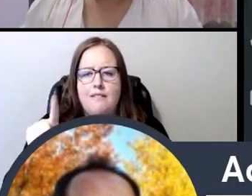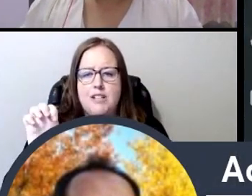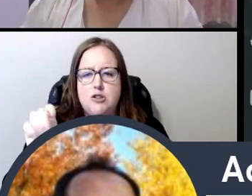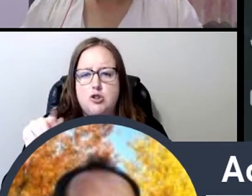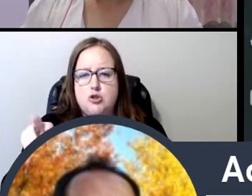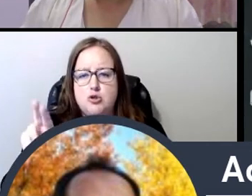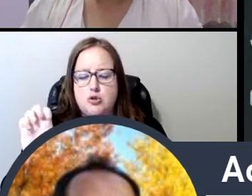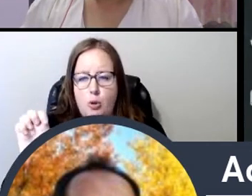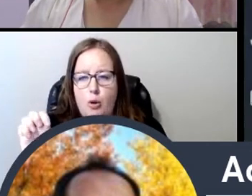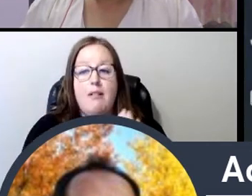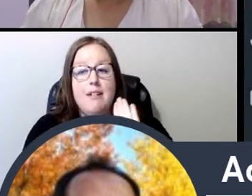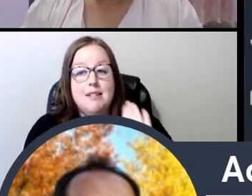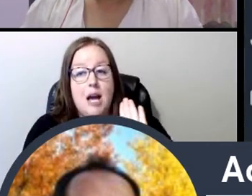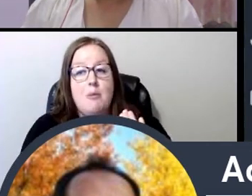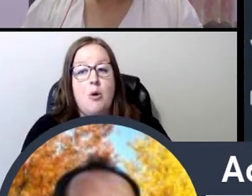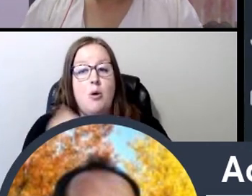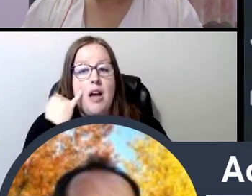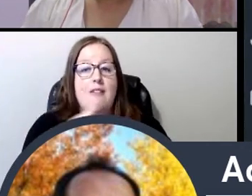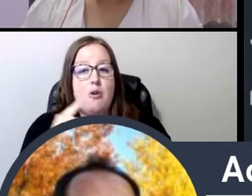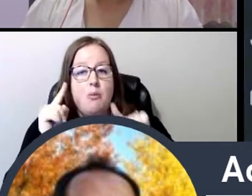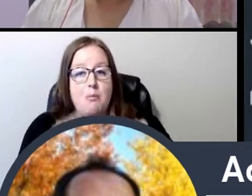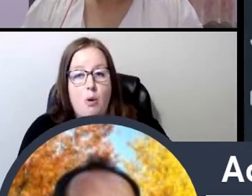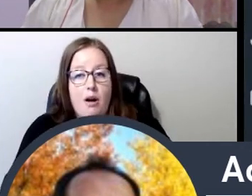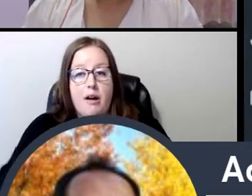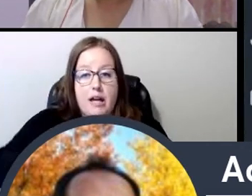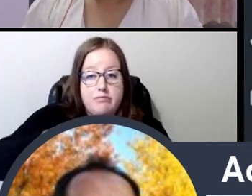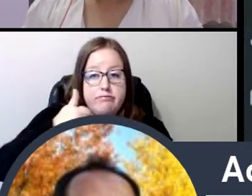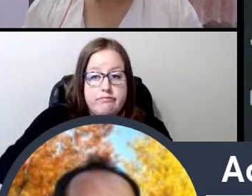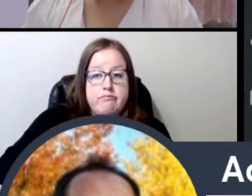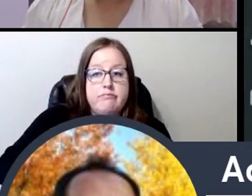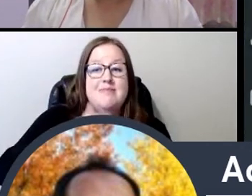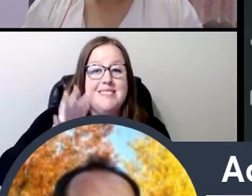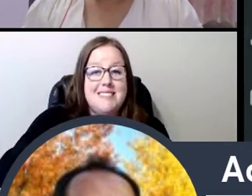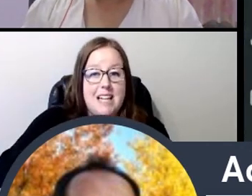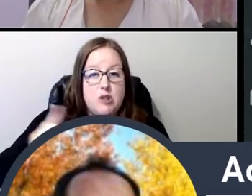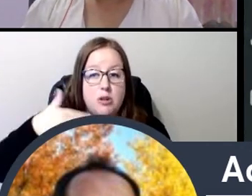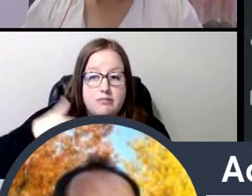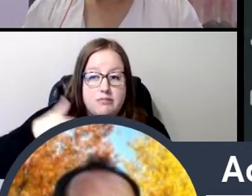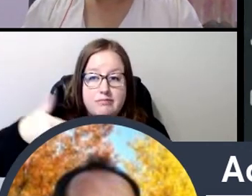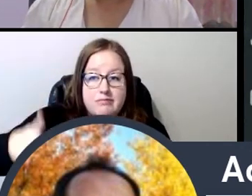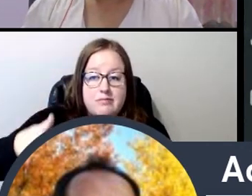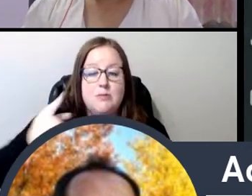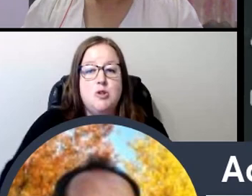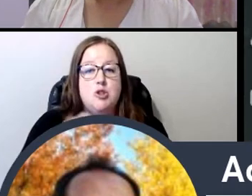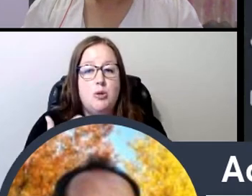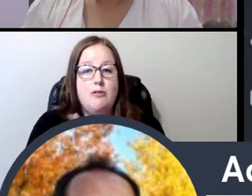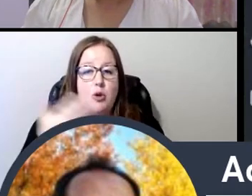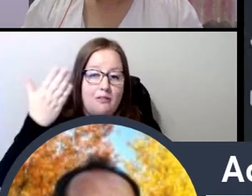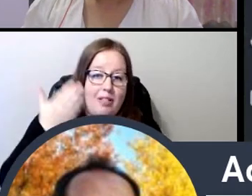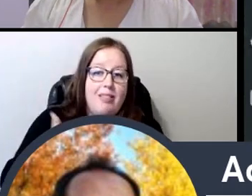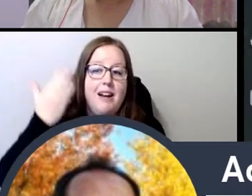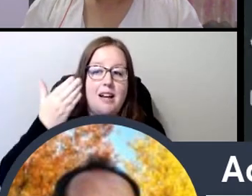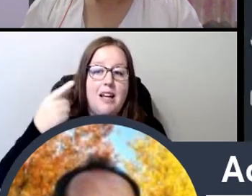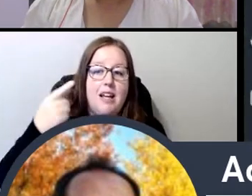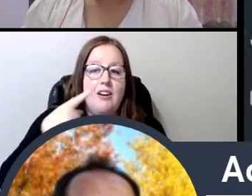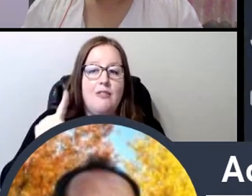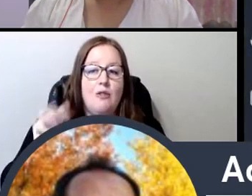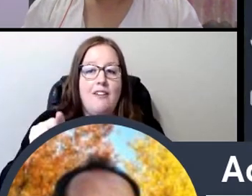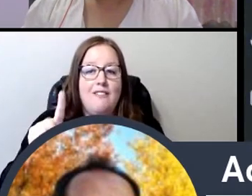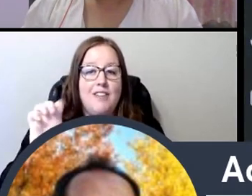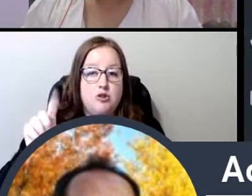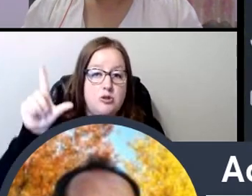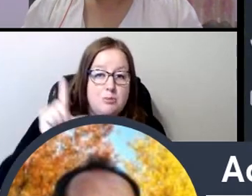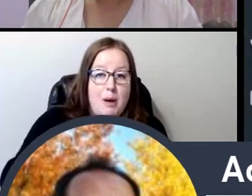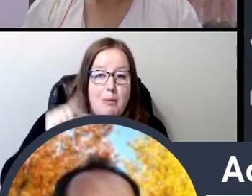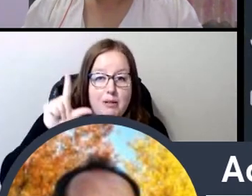there's a report that can be generated on a scheduled basis to review the validity of the features published in the Feature Store.